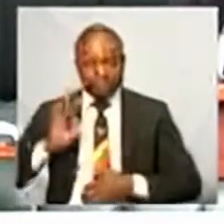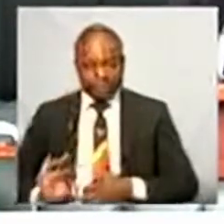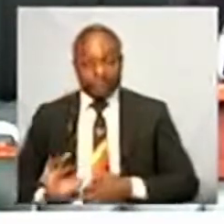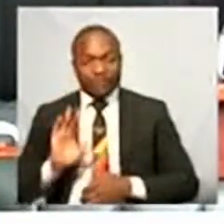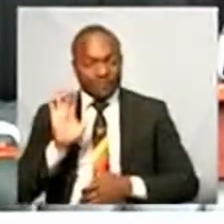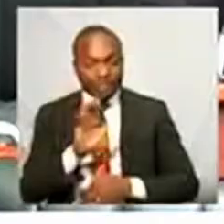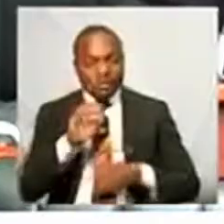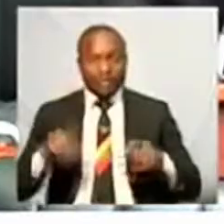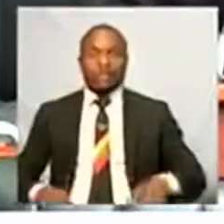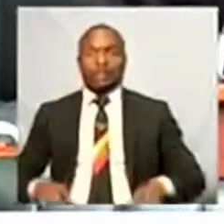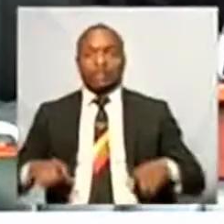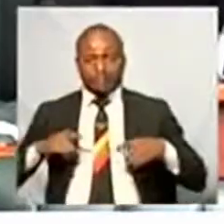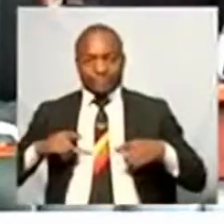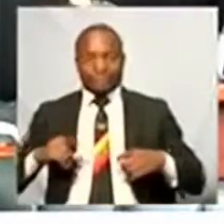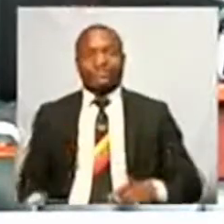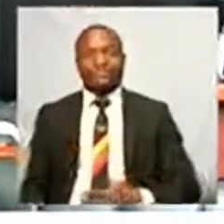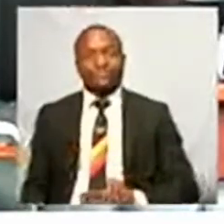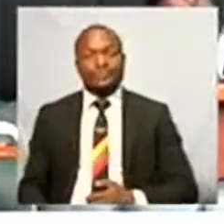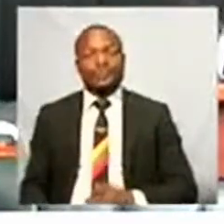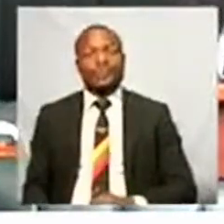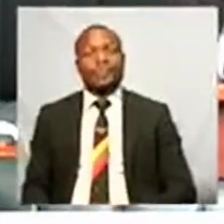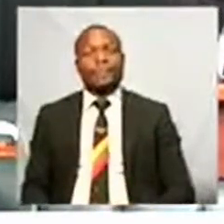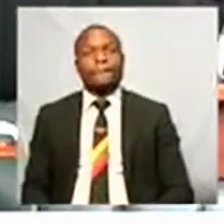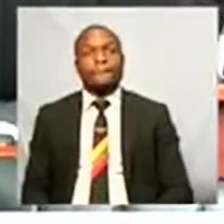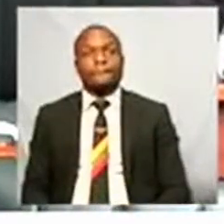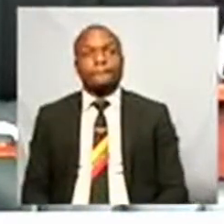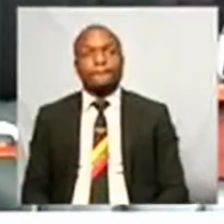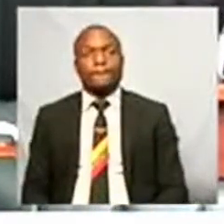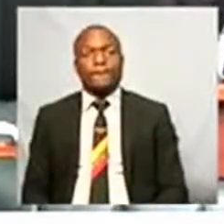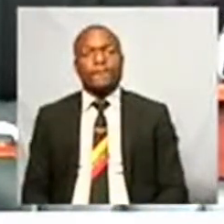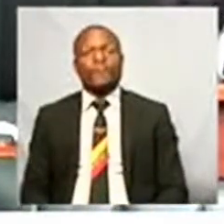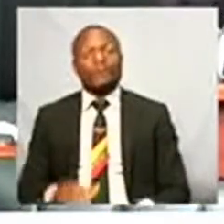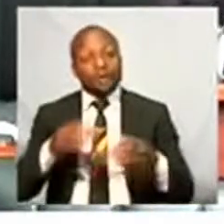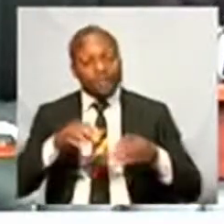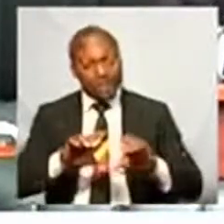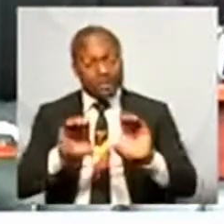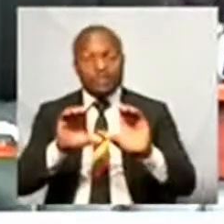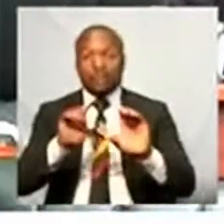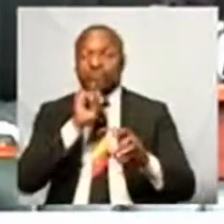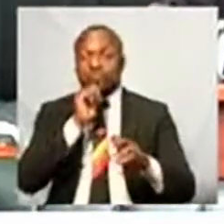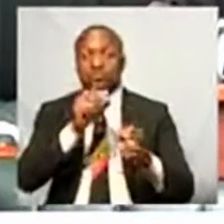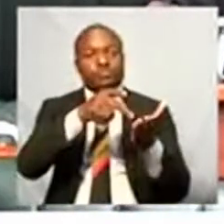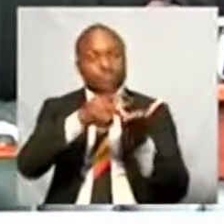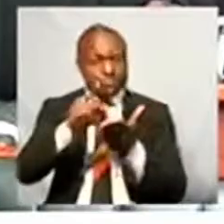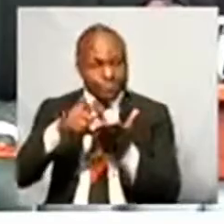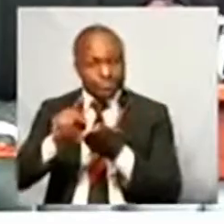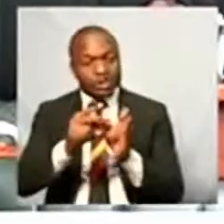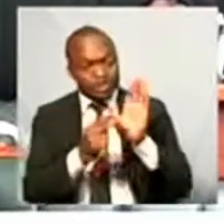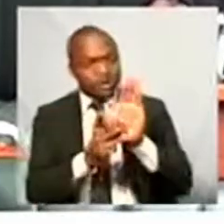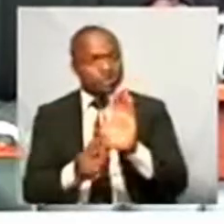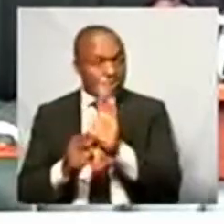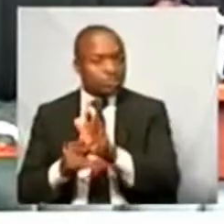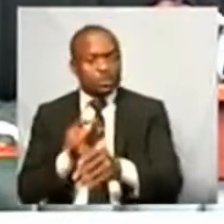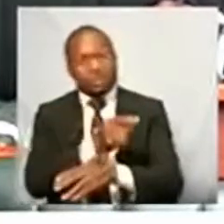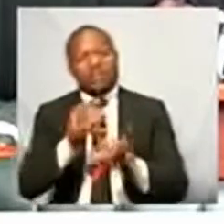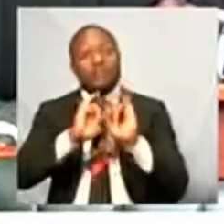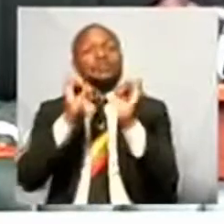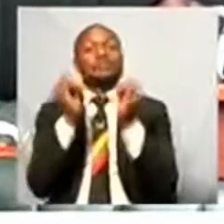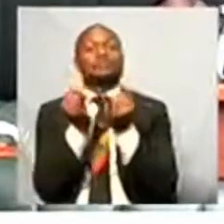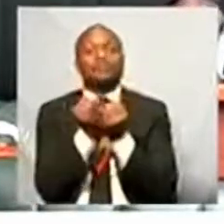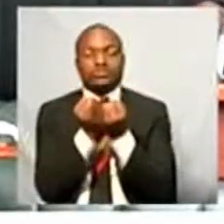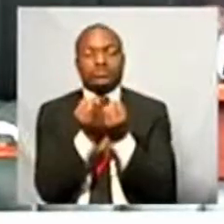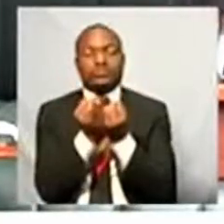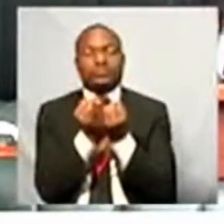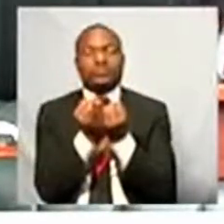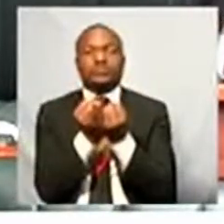for their livelihoods. Moreover, the continued non-payment exposes these institutions to